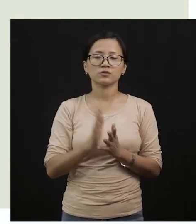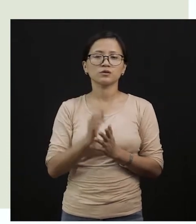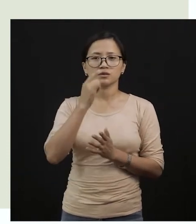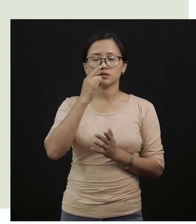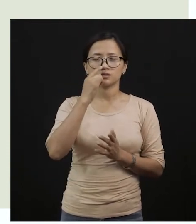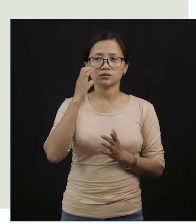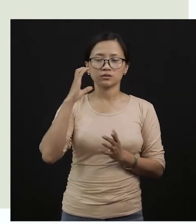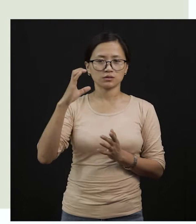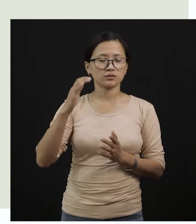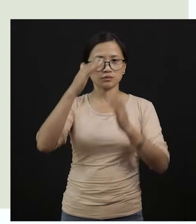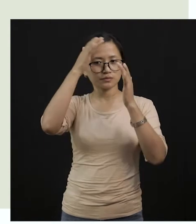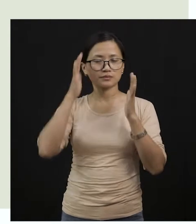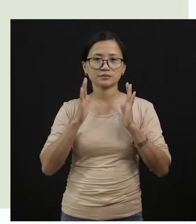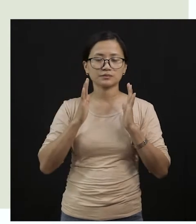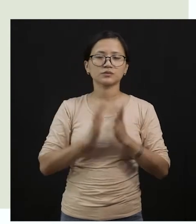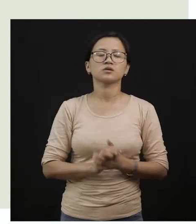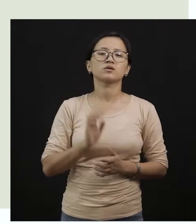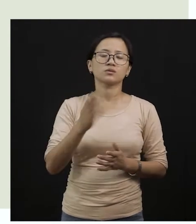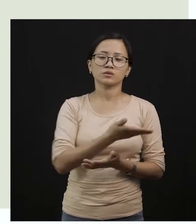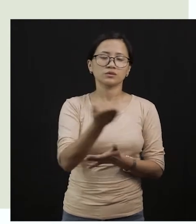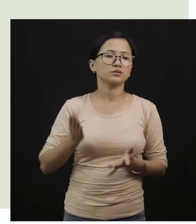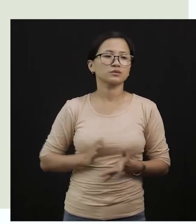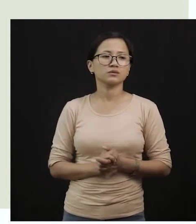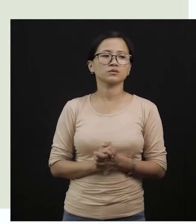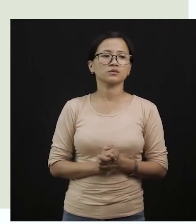all alone, okay? There were no other people. They